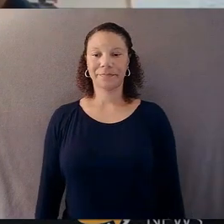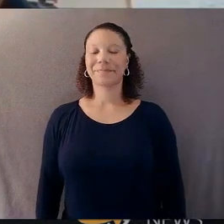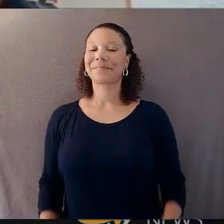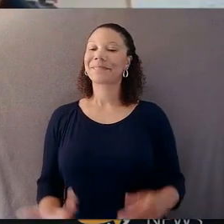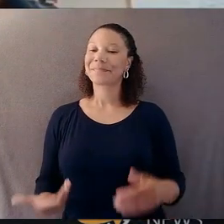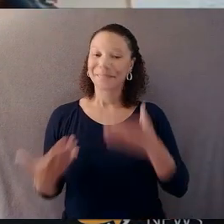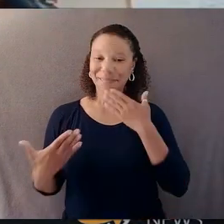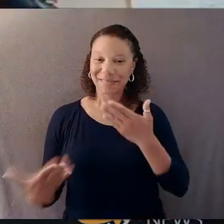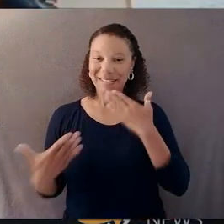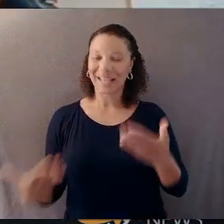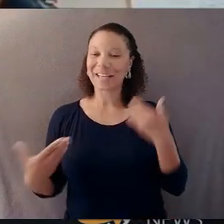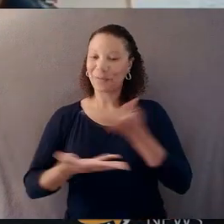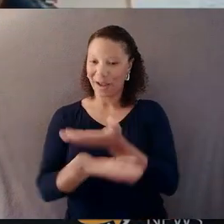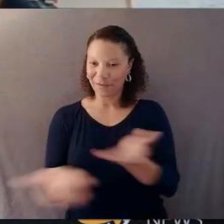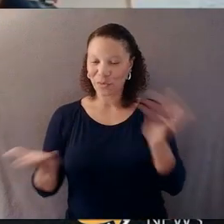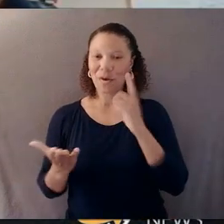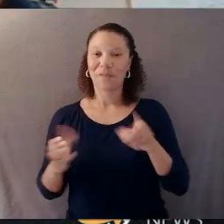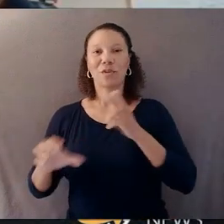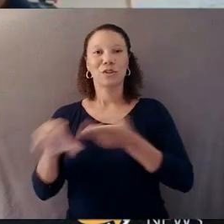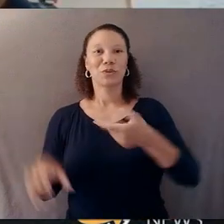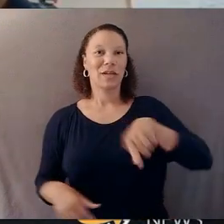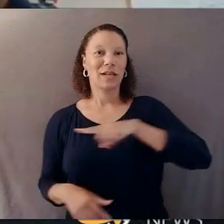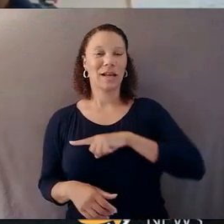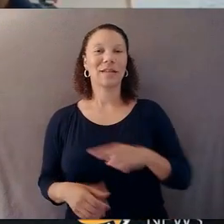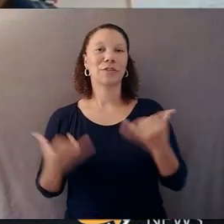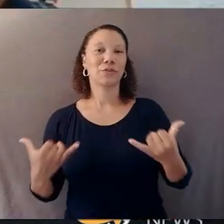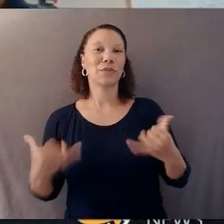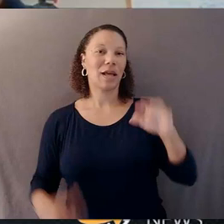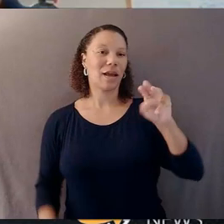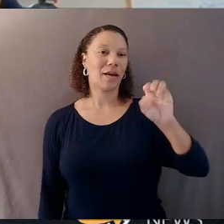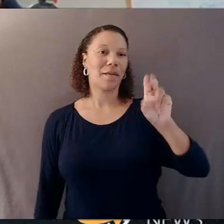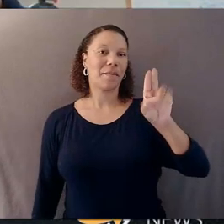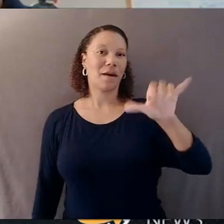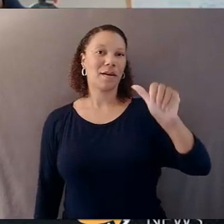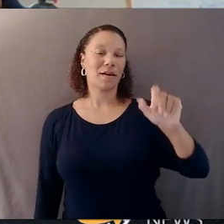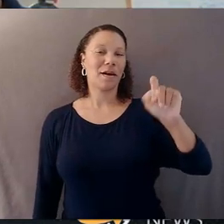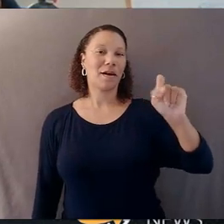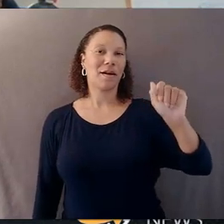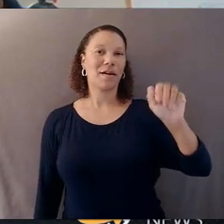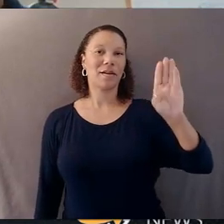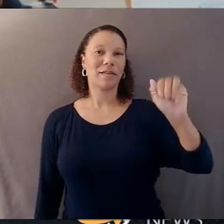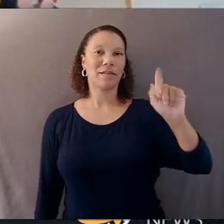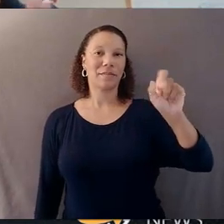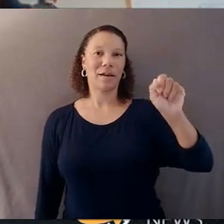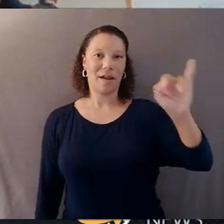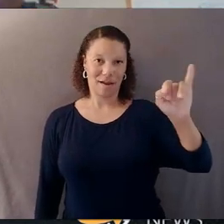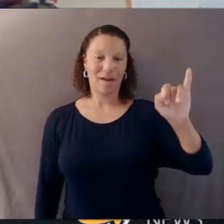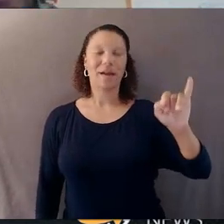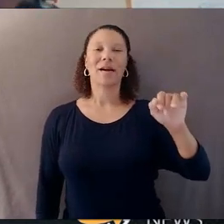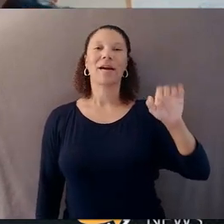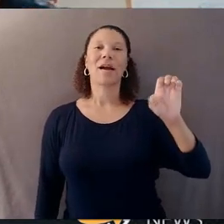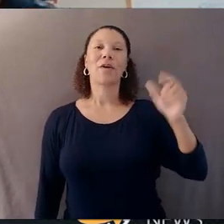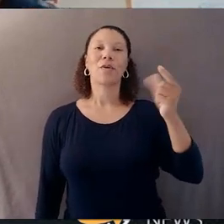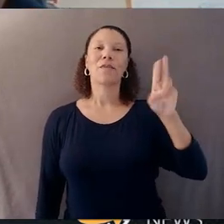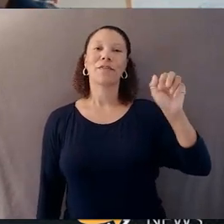All right, thank you everyone for joining us. Now we have Monica Tabatabai, a registered Elk Grove Unified